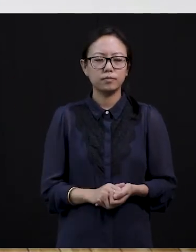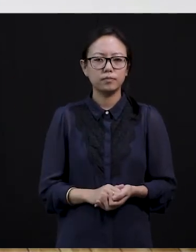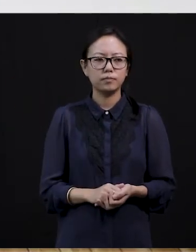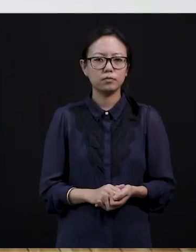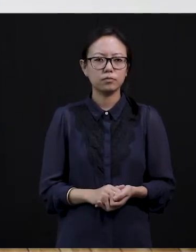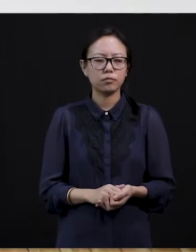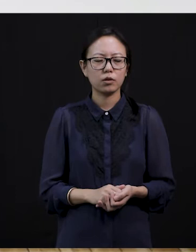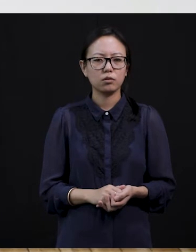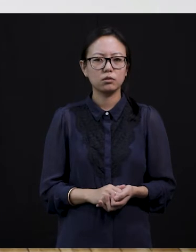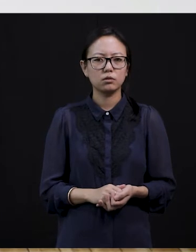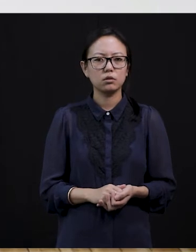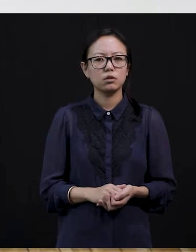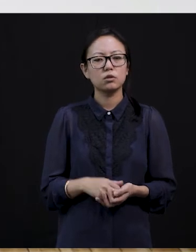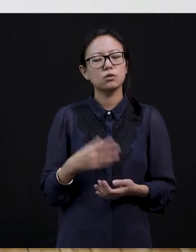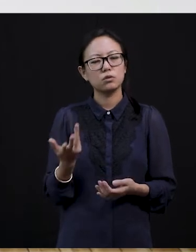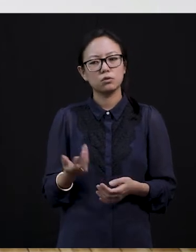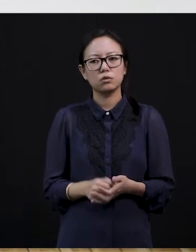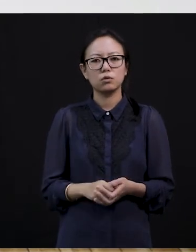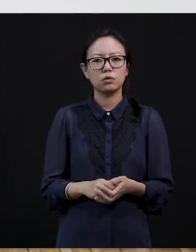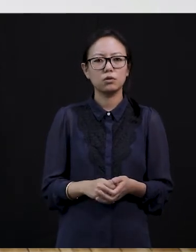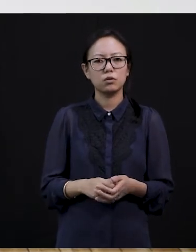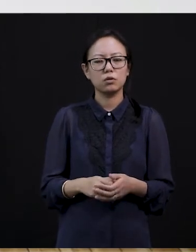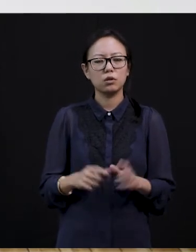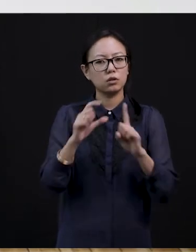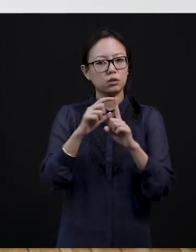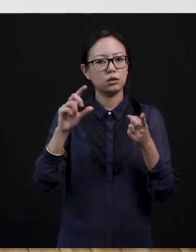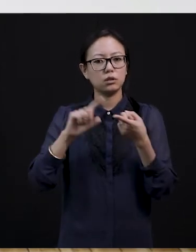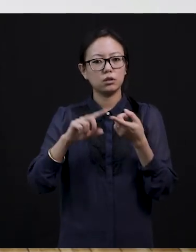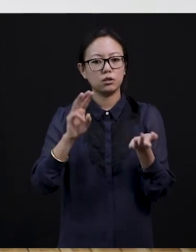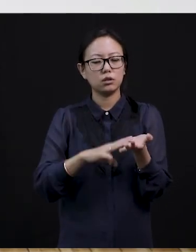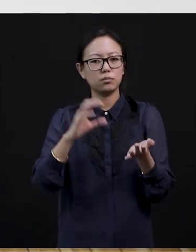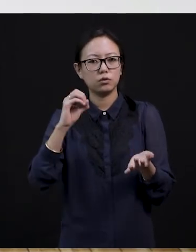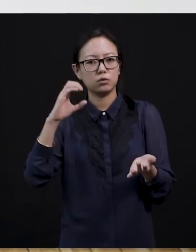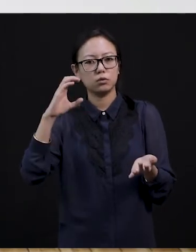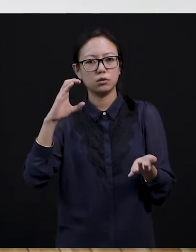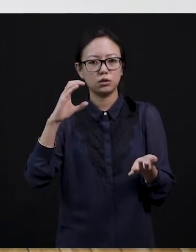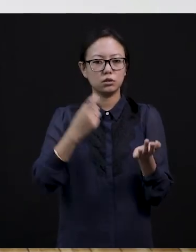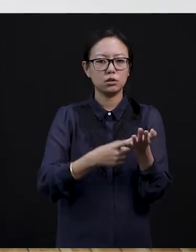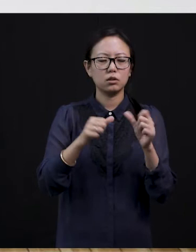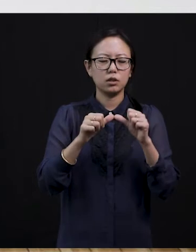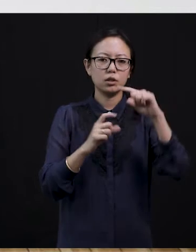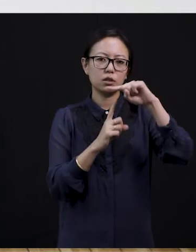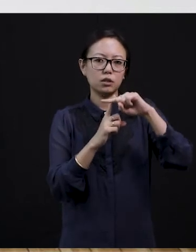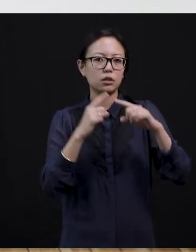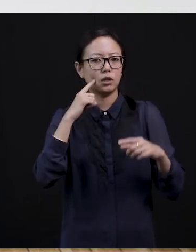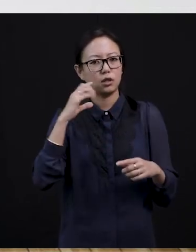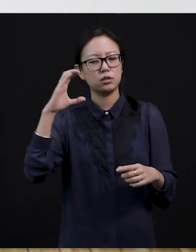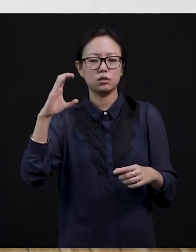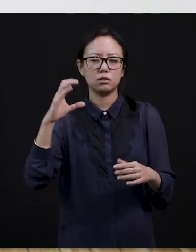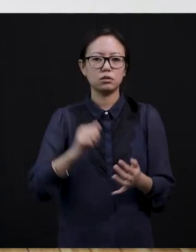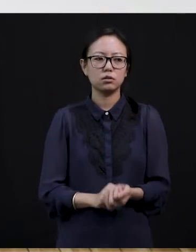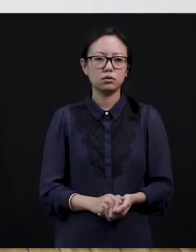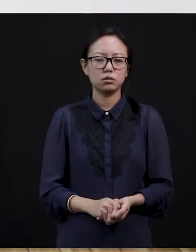was again a process in getting the democratic institutions at work. So the first was Bill of Rights and then the